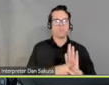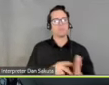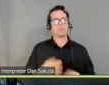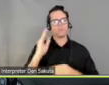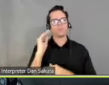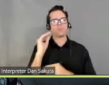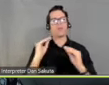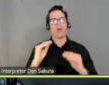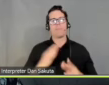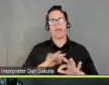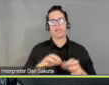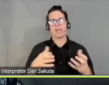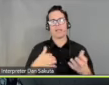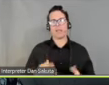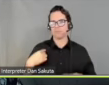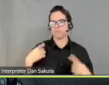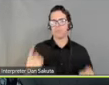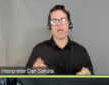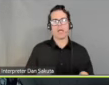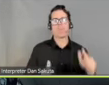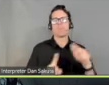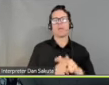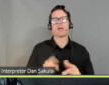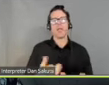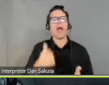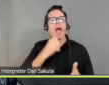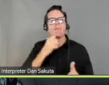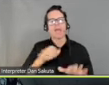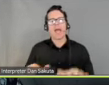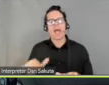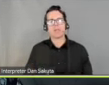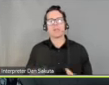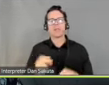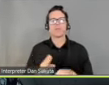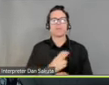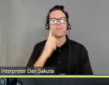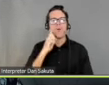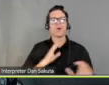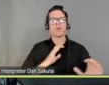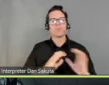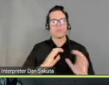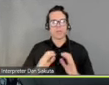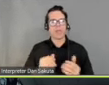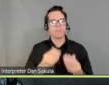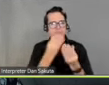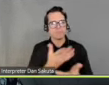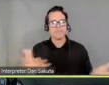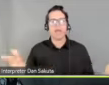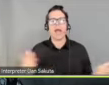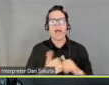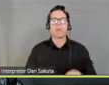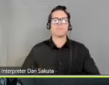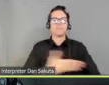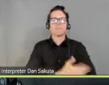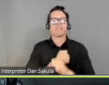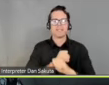and years and apply them to your everyday activities and how we can all use them to communicate with the public about how to stay safe during these